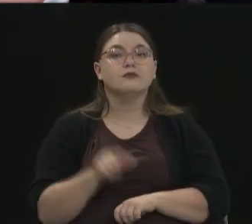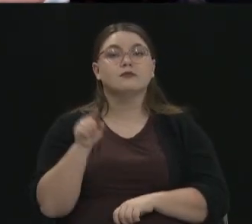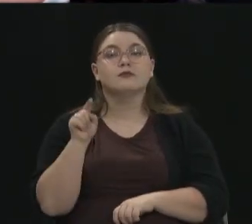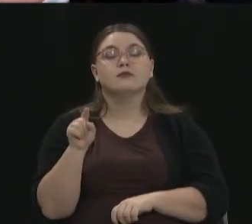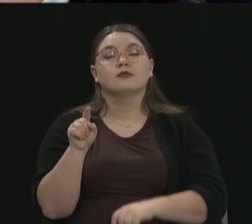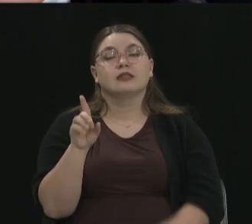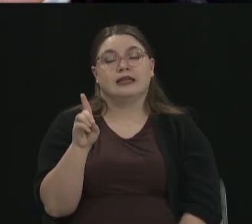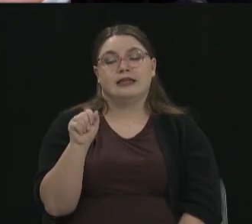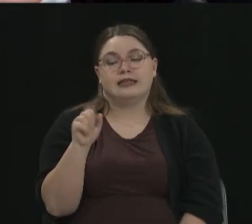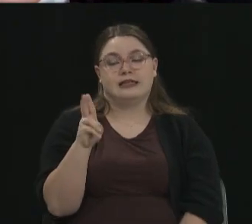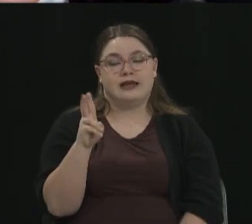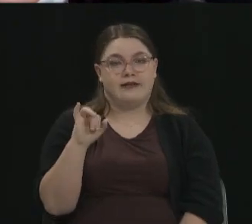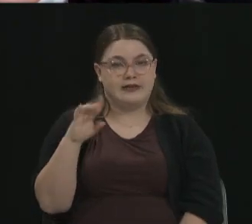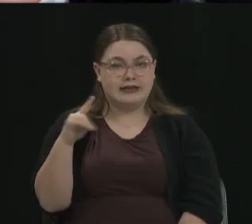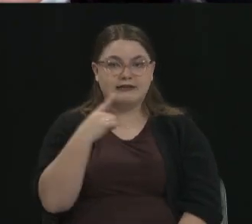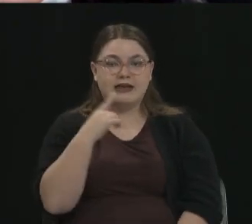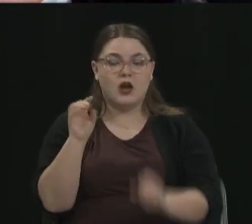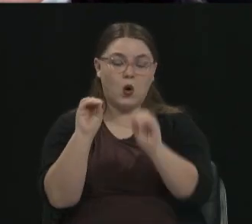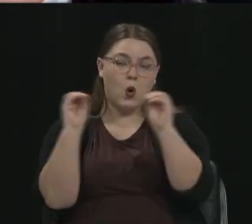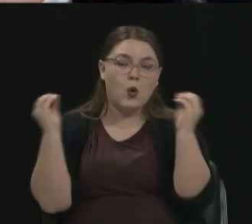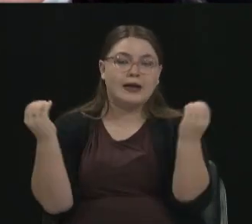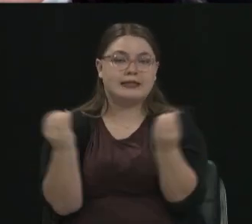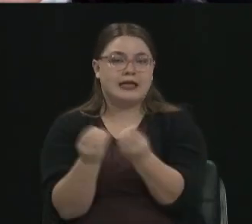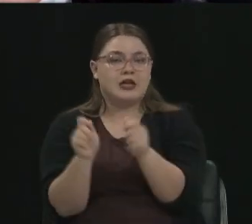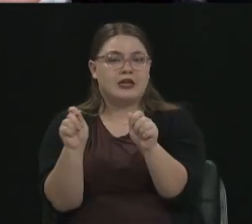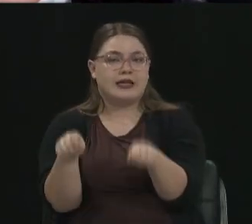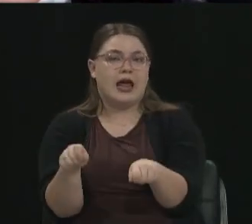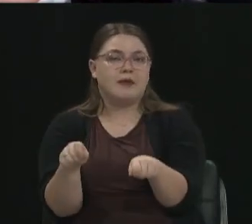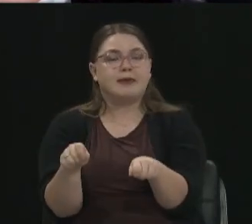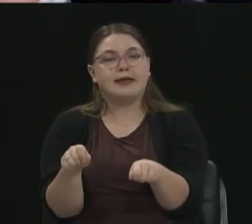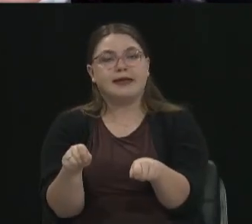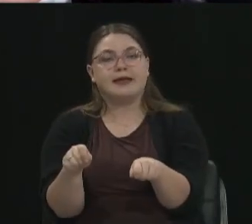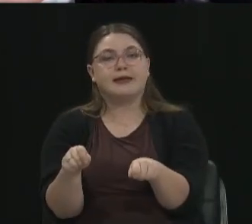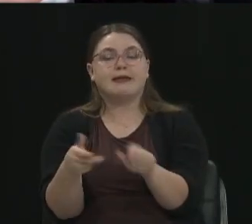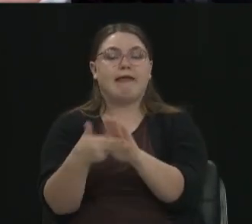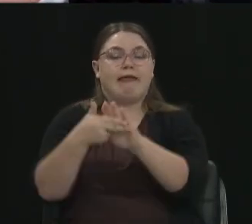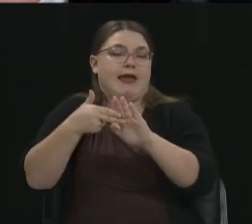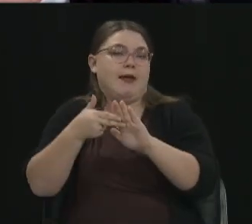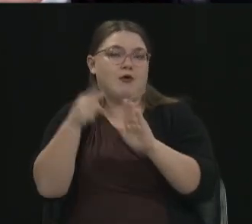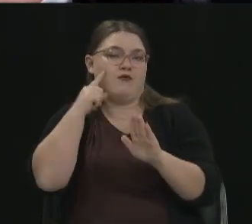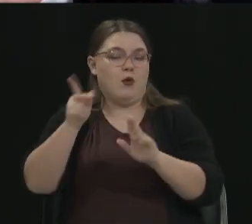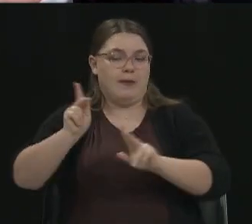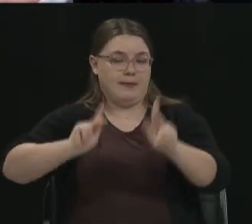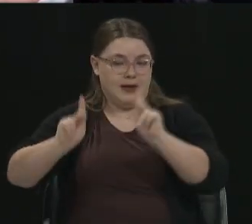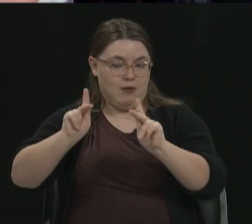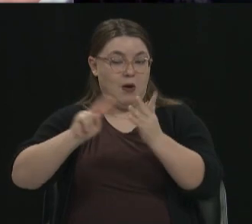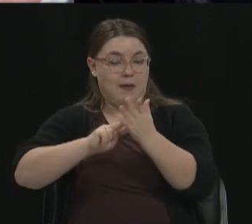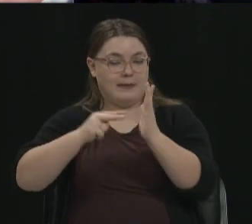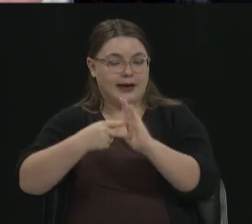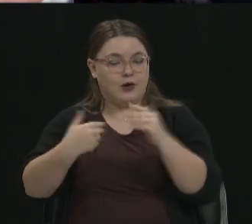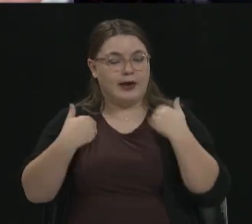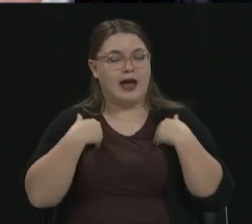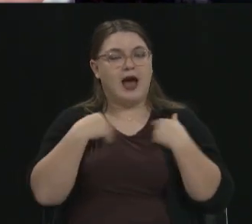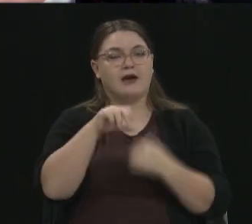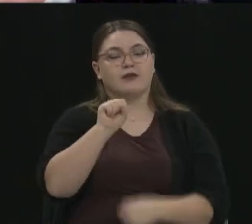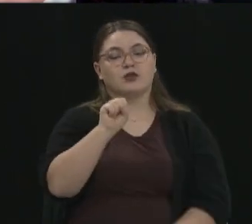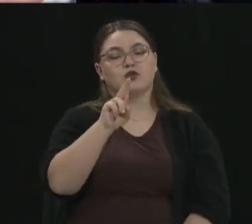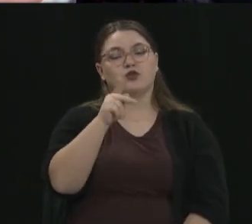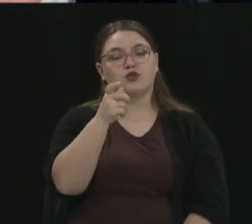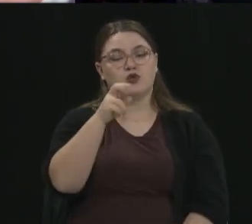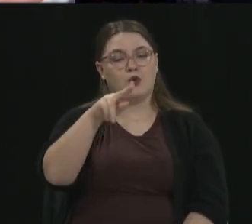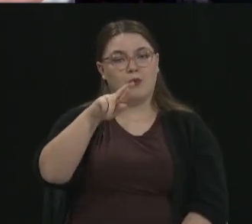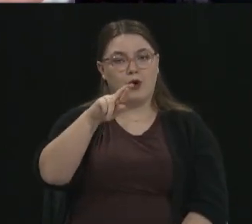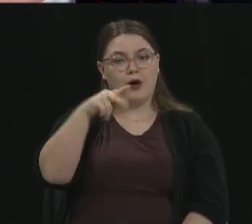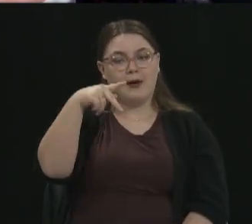are considered people, and that opens the door for the creation of special interest groups or super PACs.